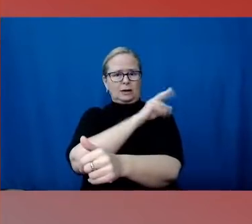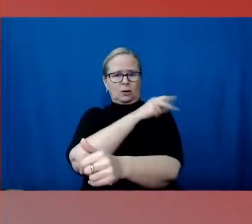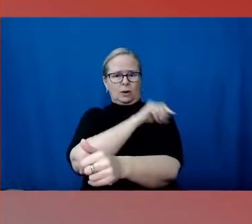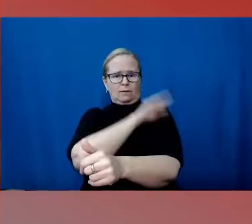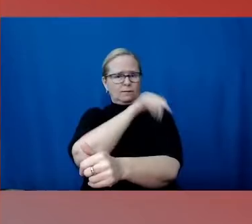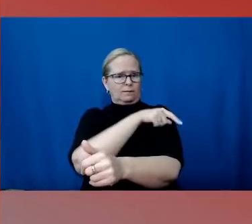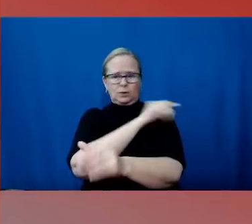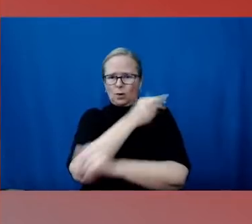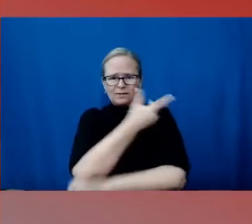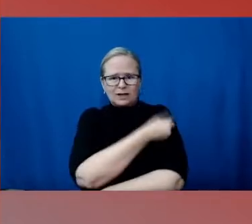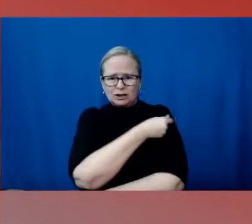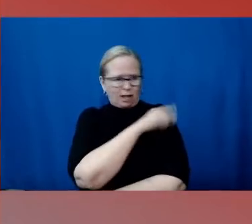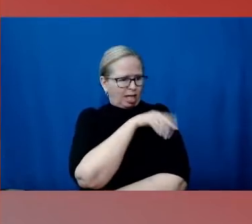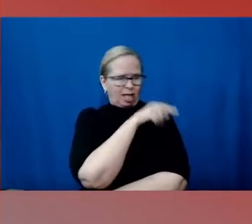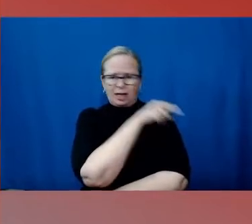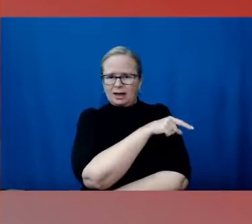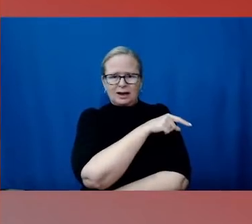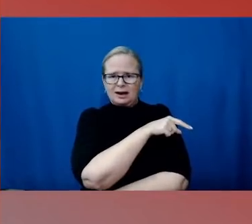we didn't have